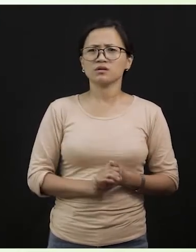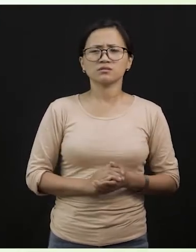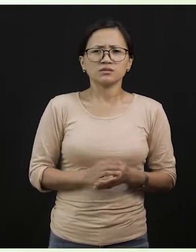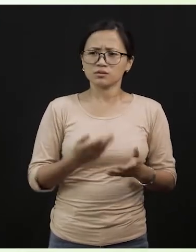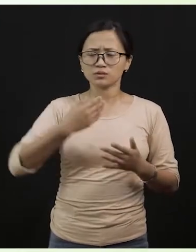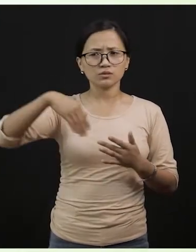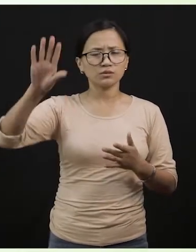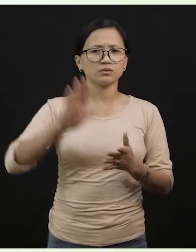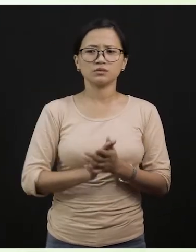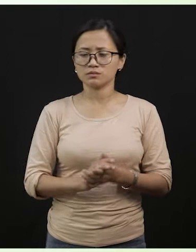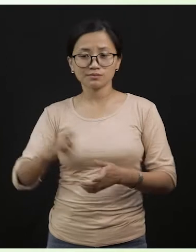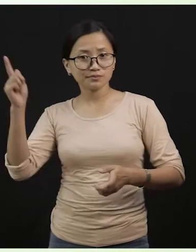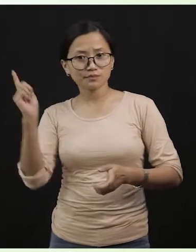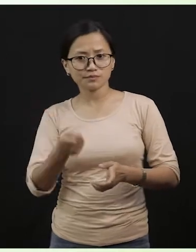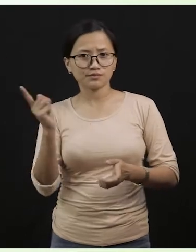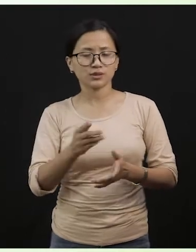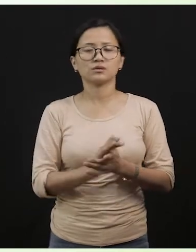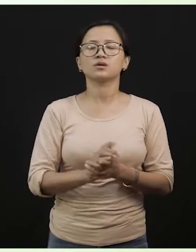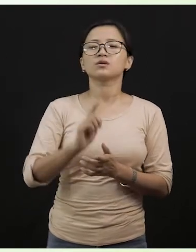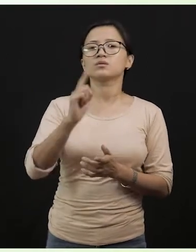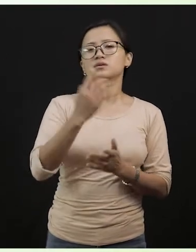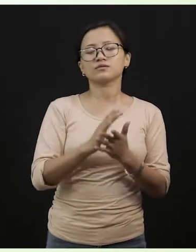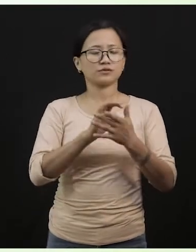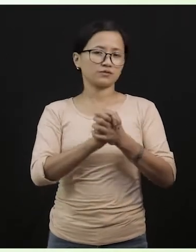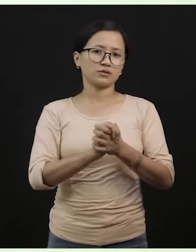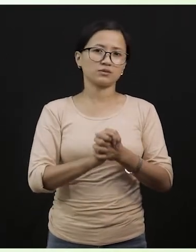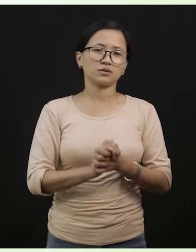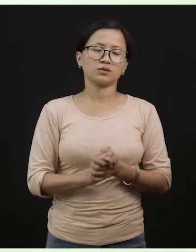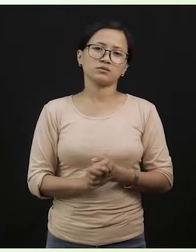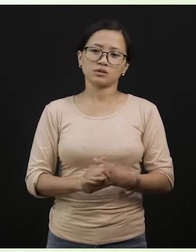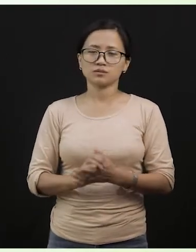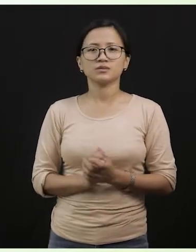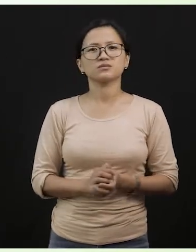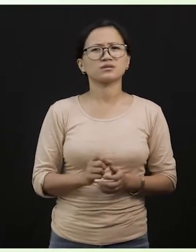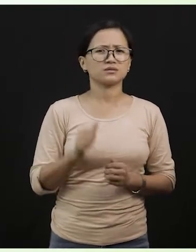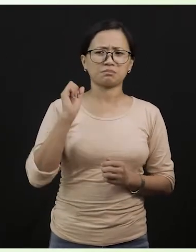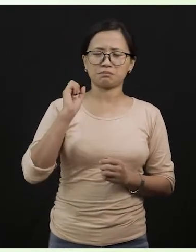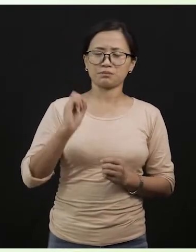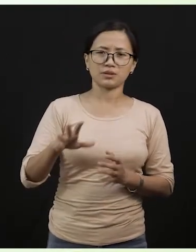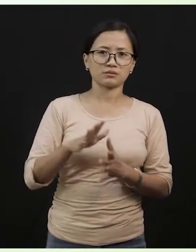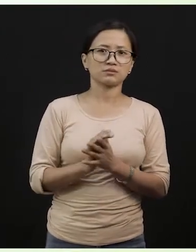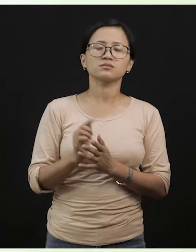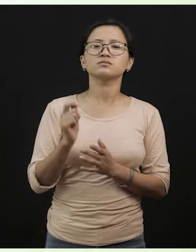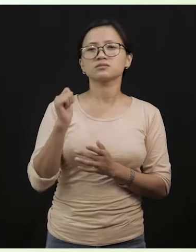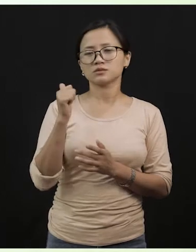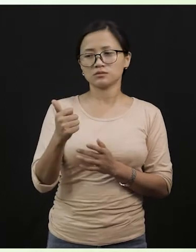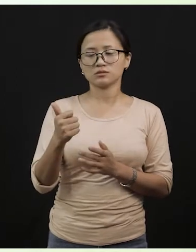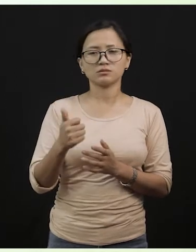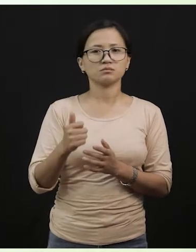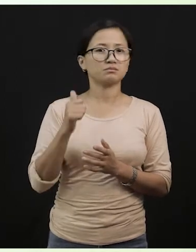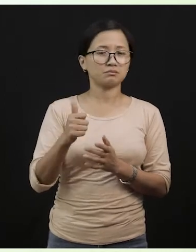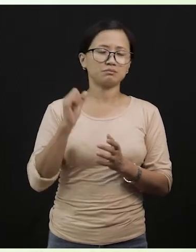somebody or beat one of your friends, that is a bad deed, okay? You should never do that to any of your friends. And if you